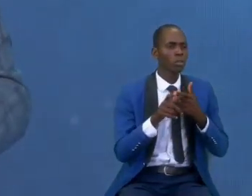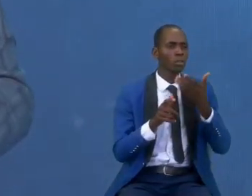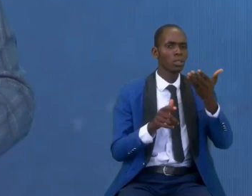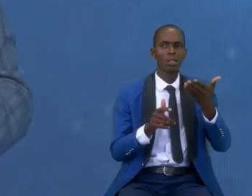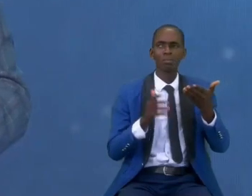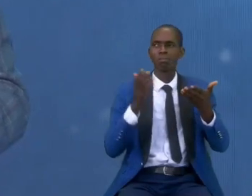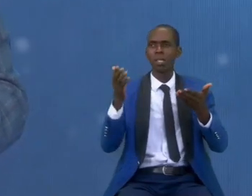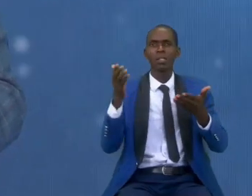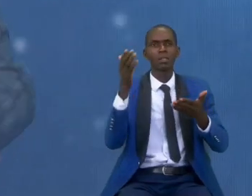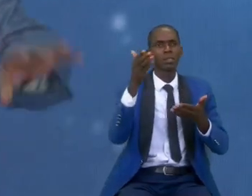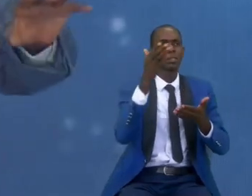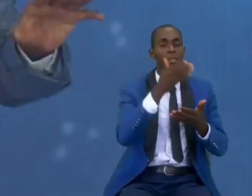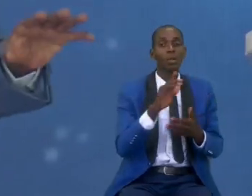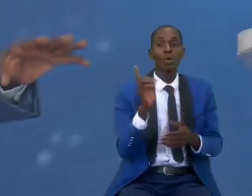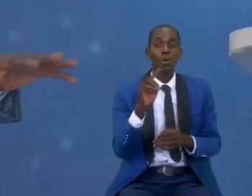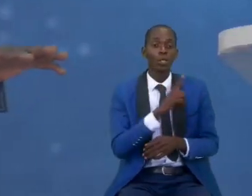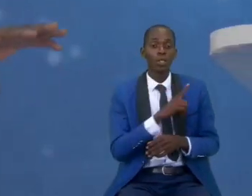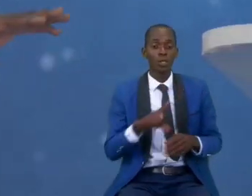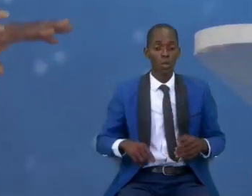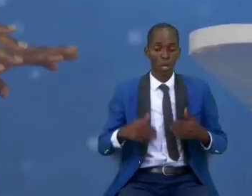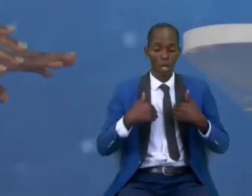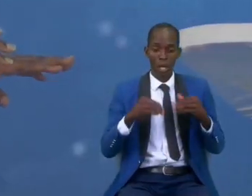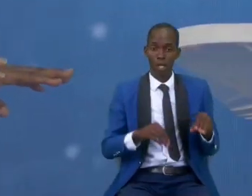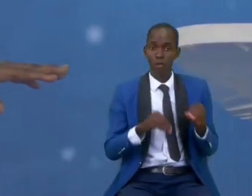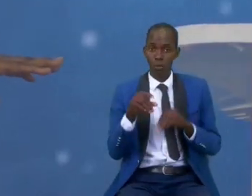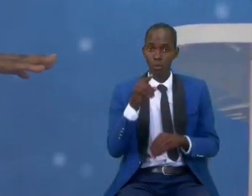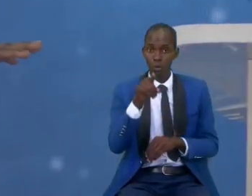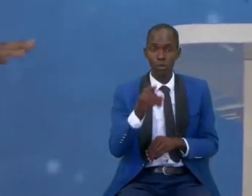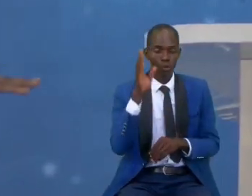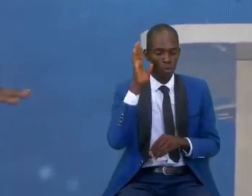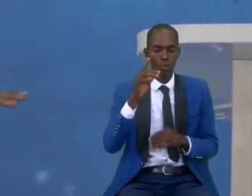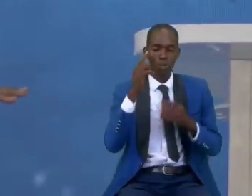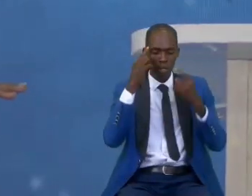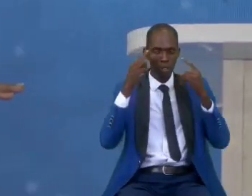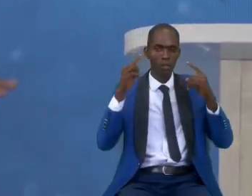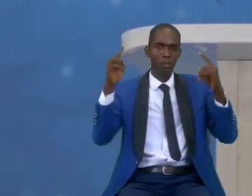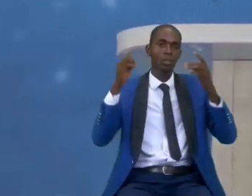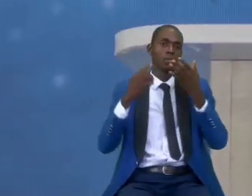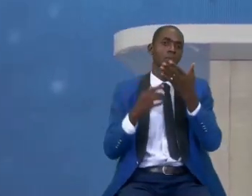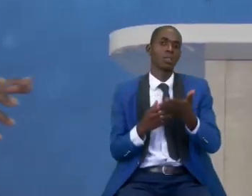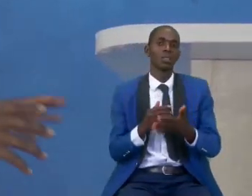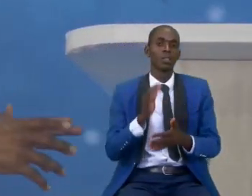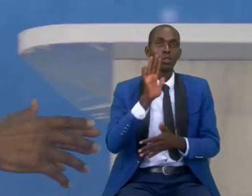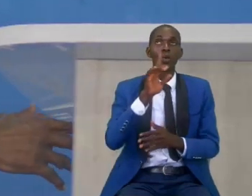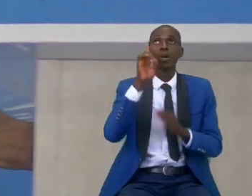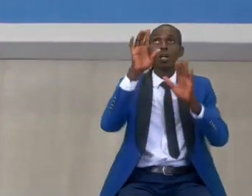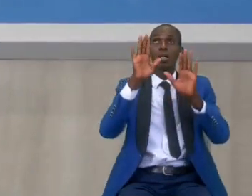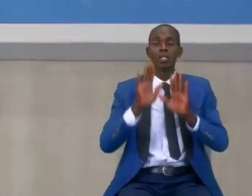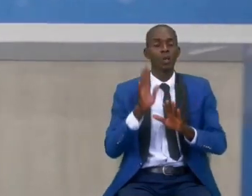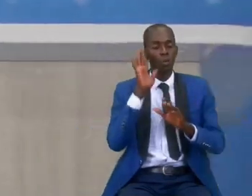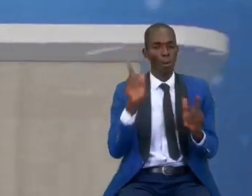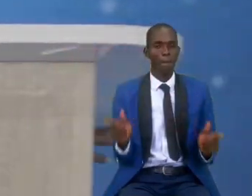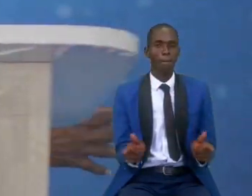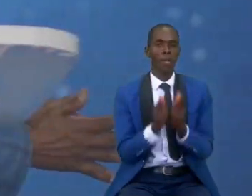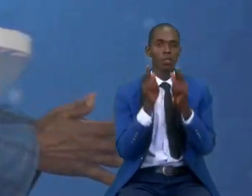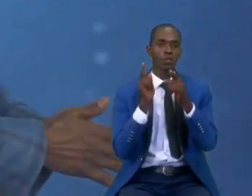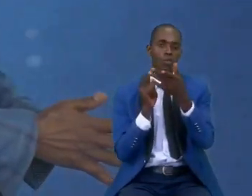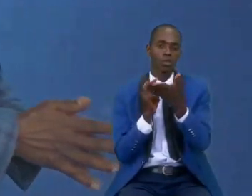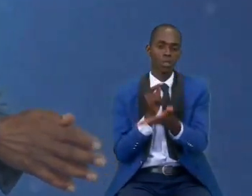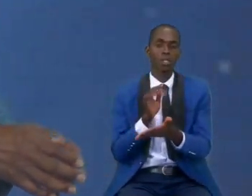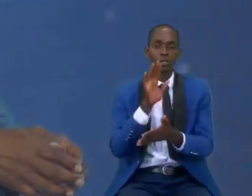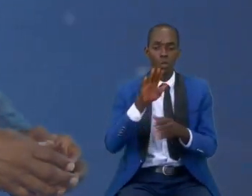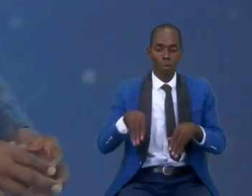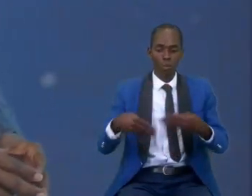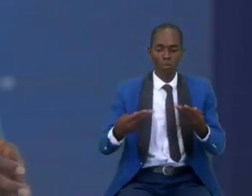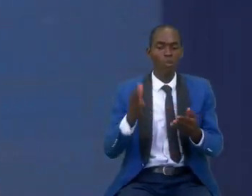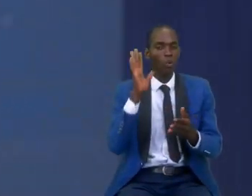will excel there. Your excellence will meet you there. Your provision will meet you there. Everything you need, everything will be